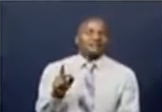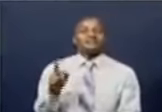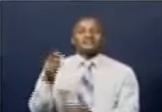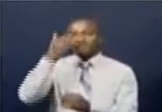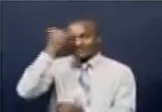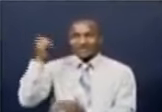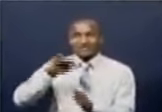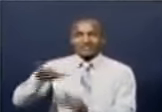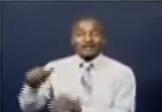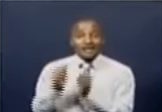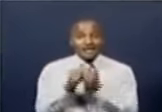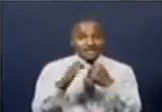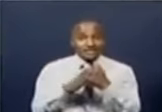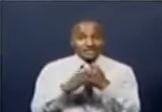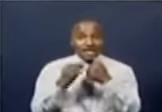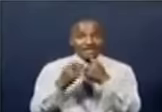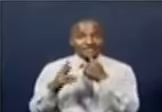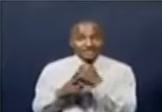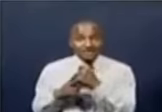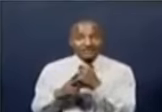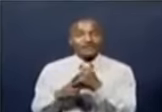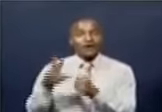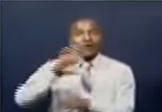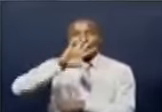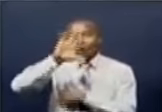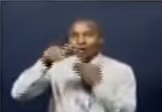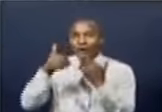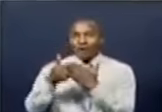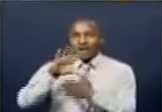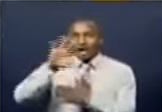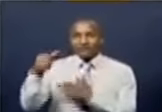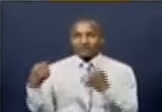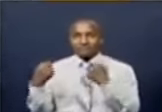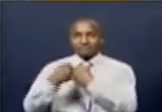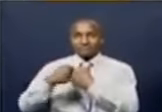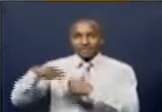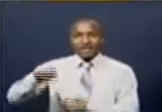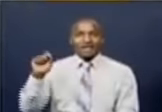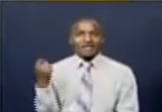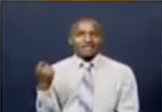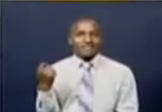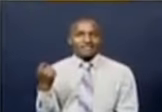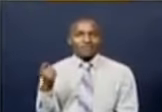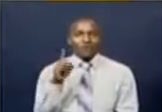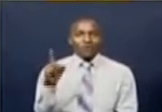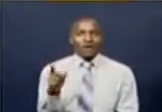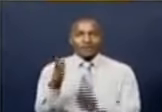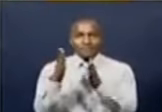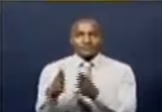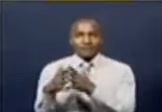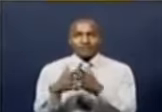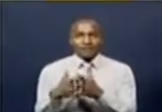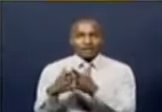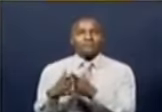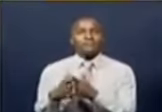from 1987, mm-hmm, when we had the All African Games in Kenya, mm-hmm, when one American went away with the